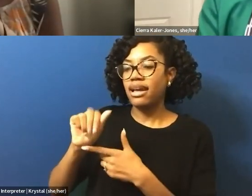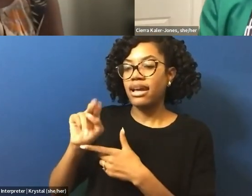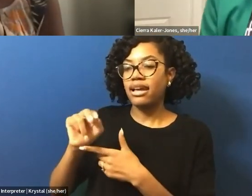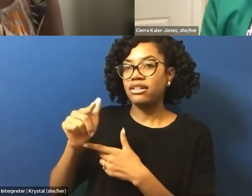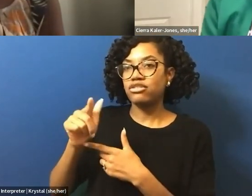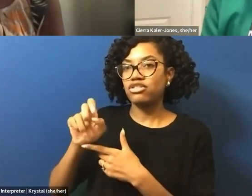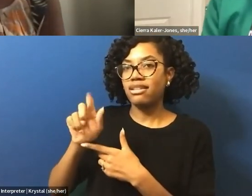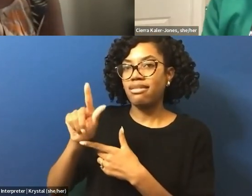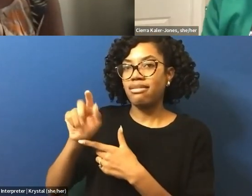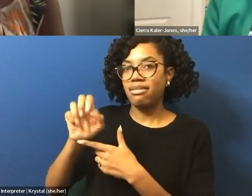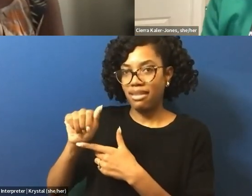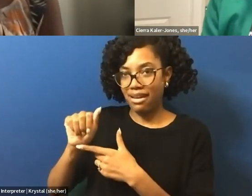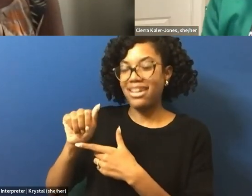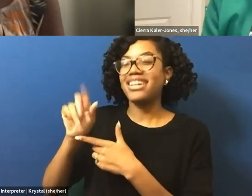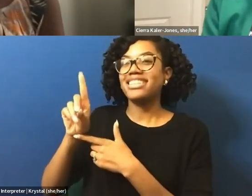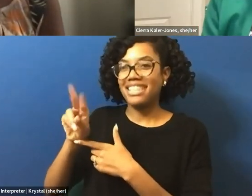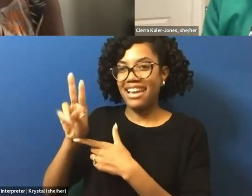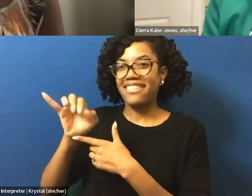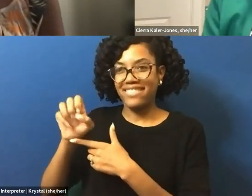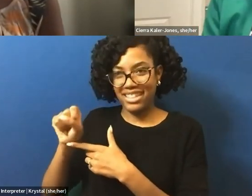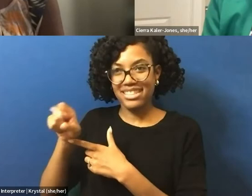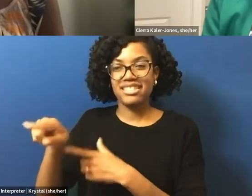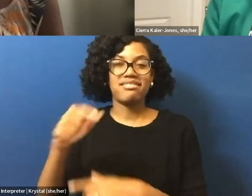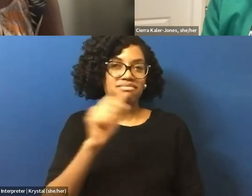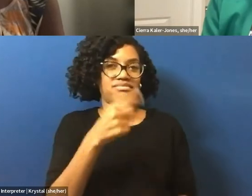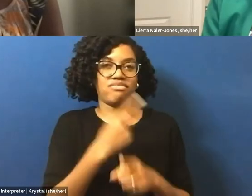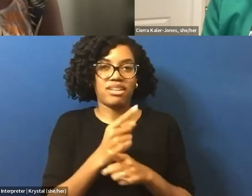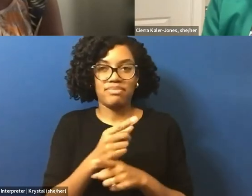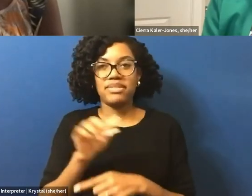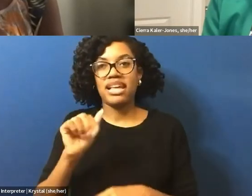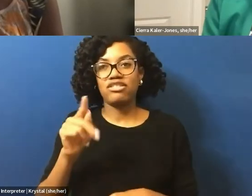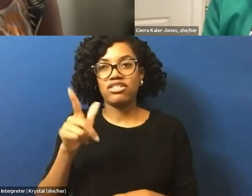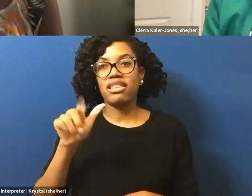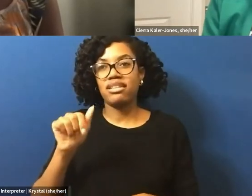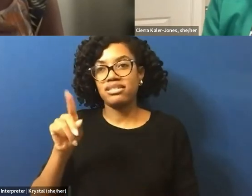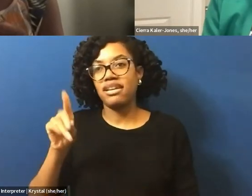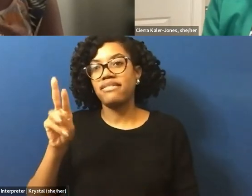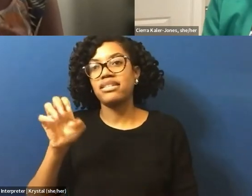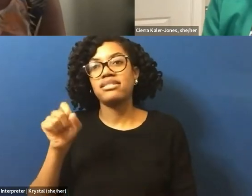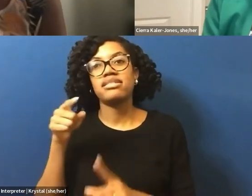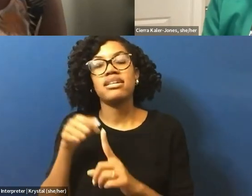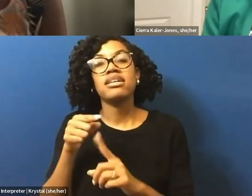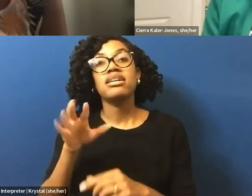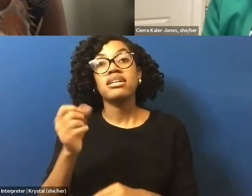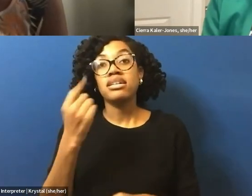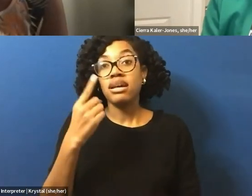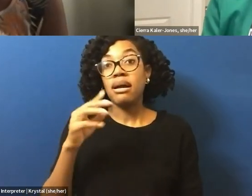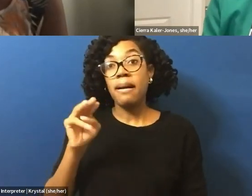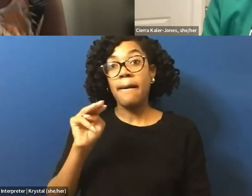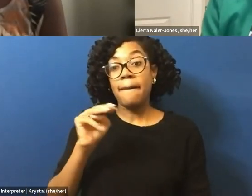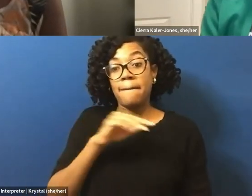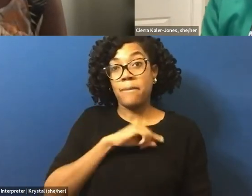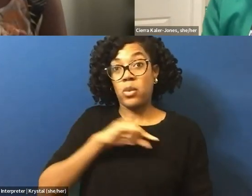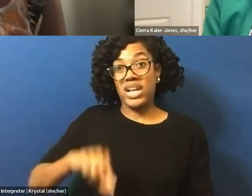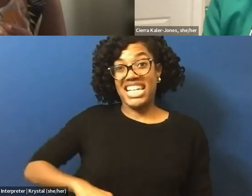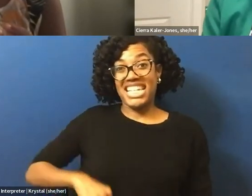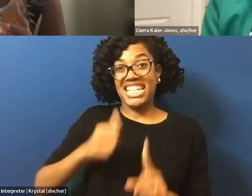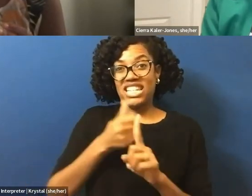Or Angela Davis. So one of the things that is complicated about Moore is her gender politics.